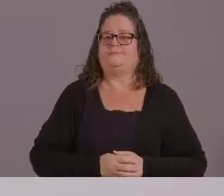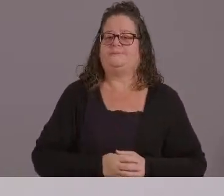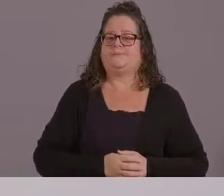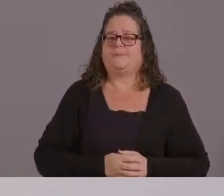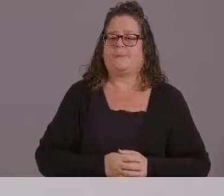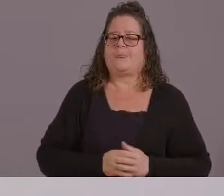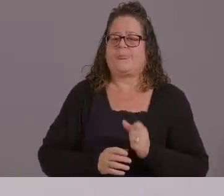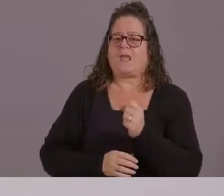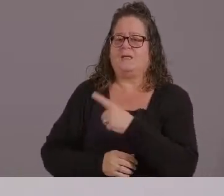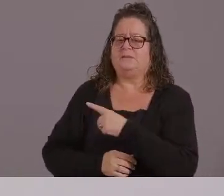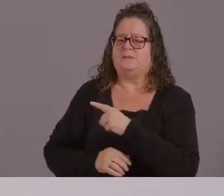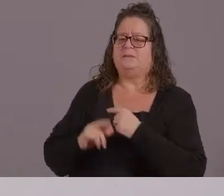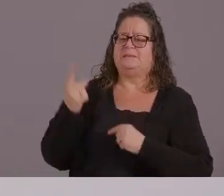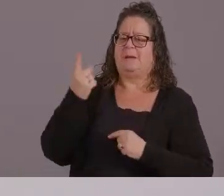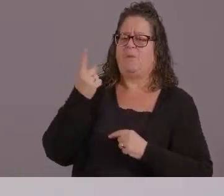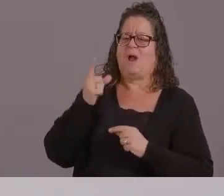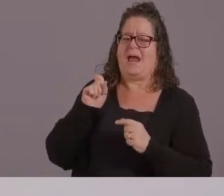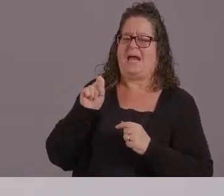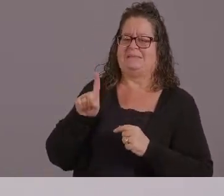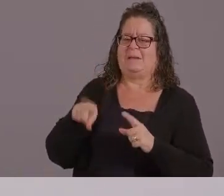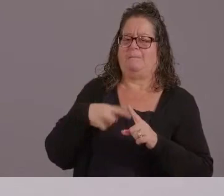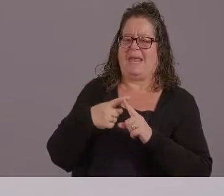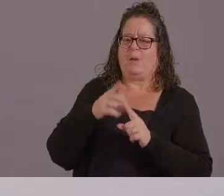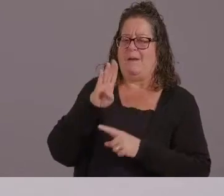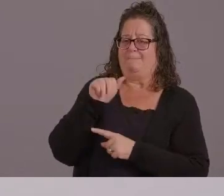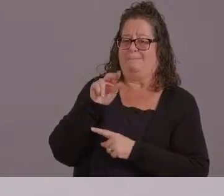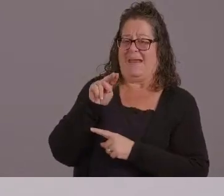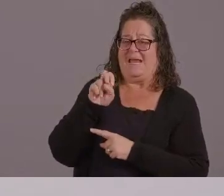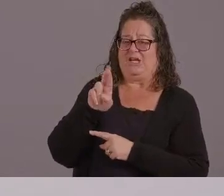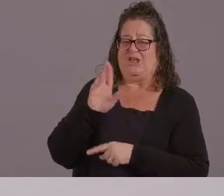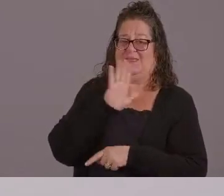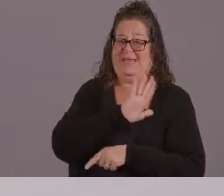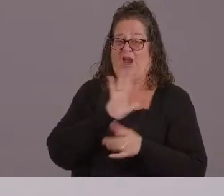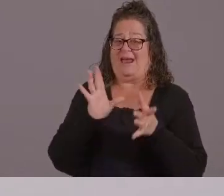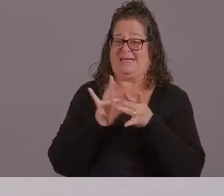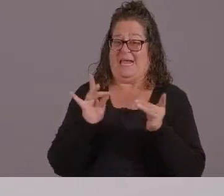Do you disagree with Banner's observations about